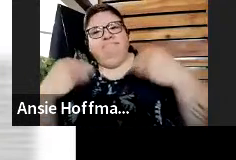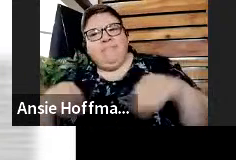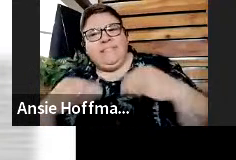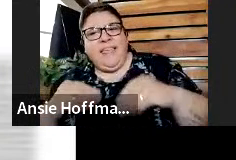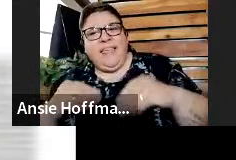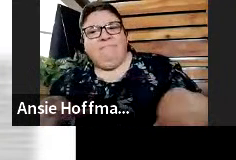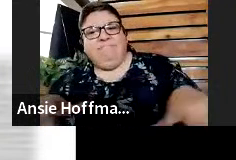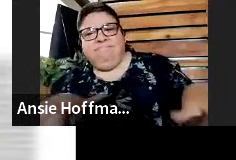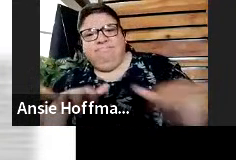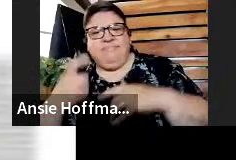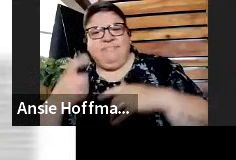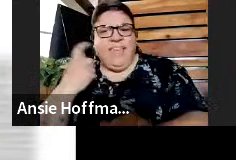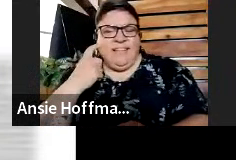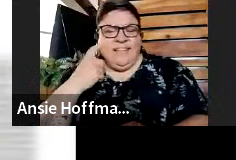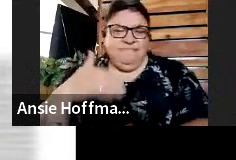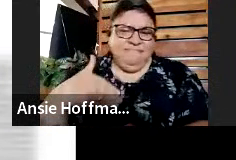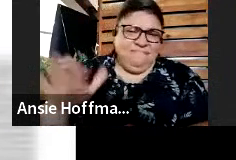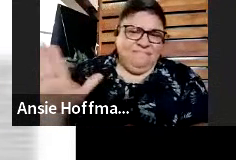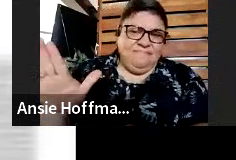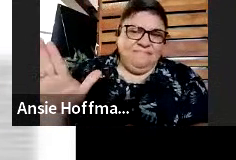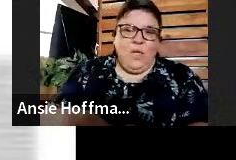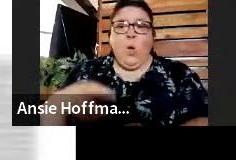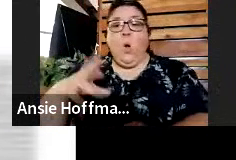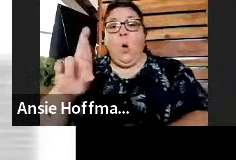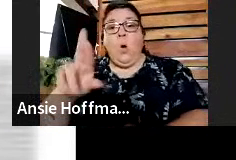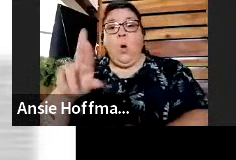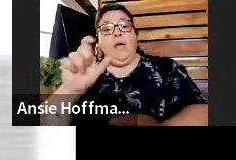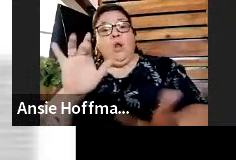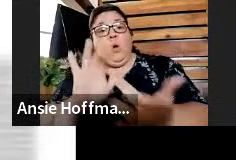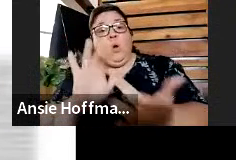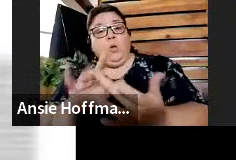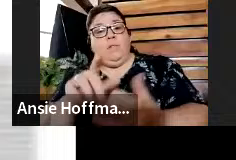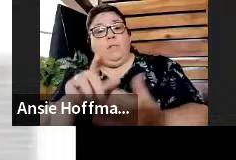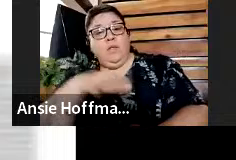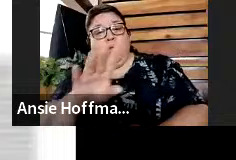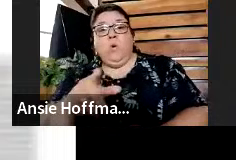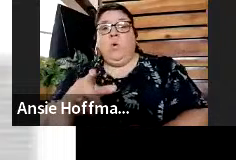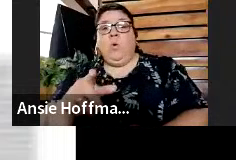or you can contact us through our query email at